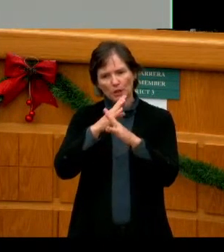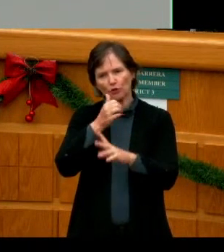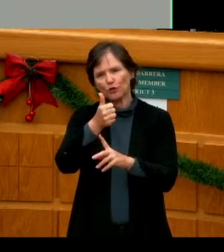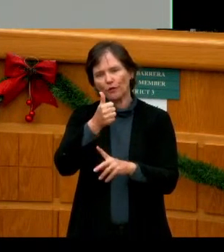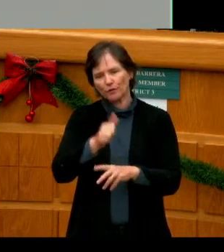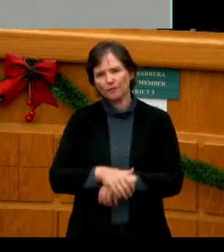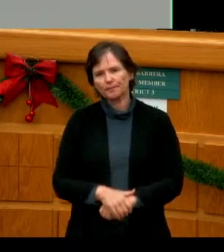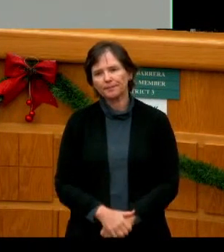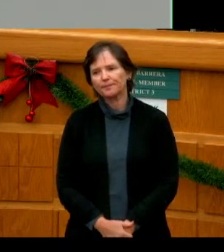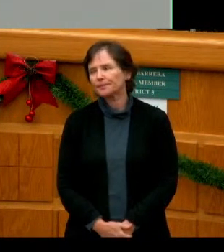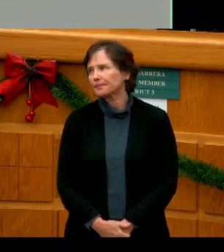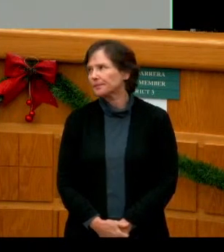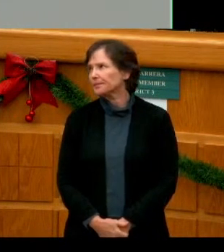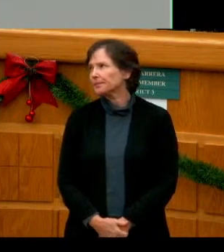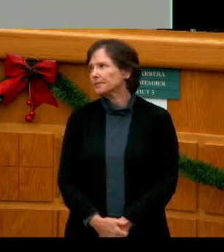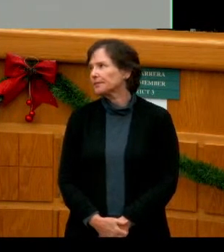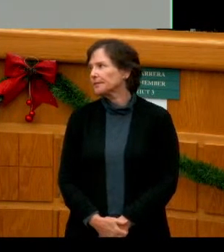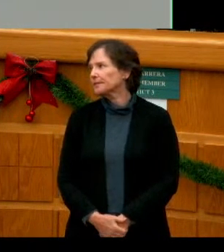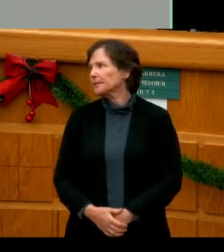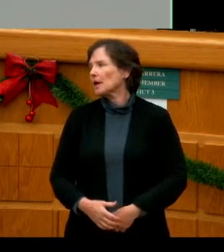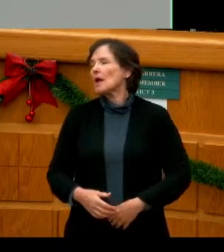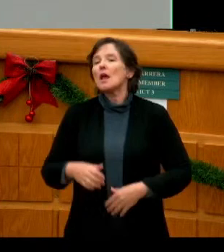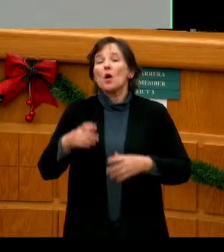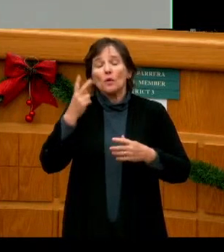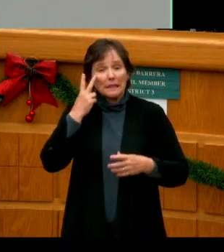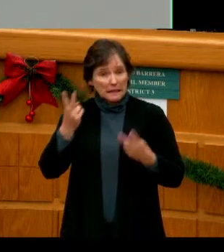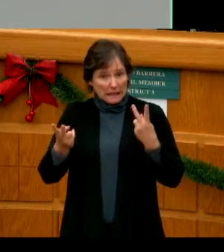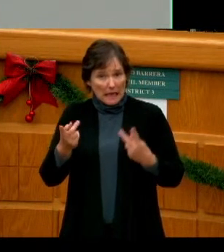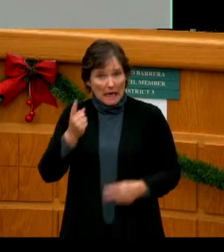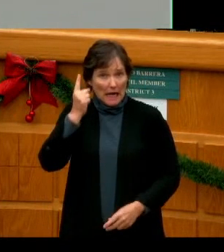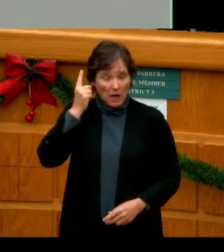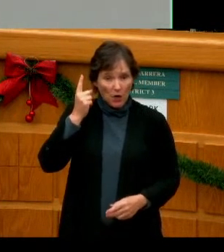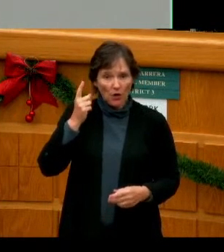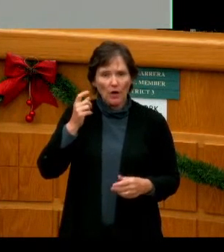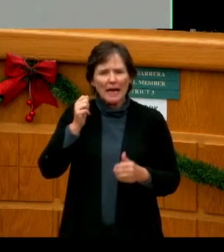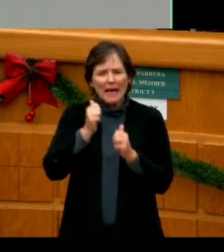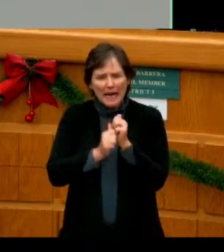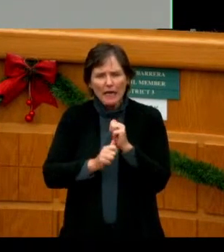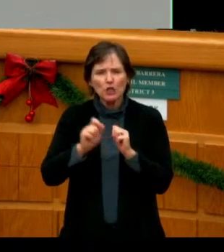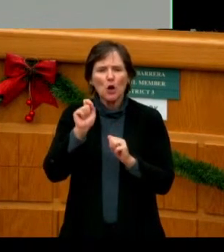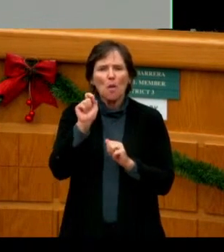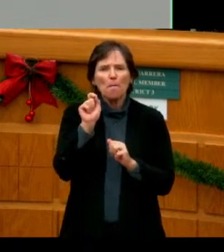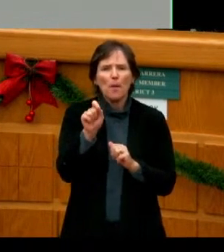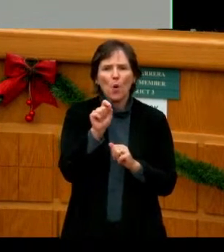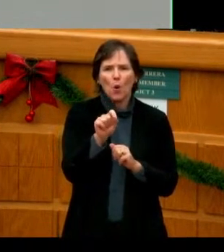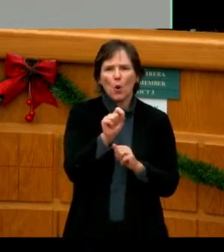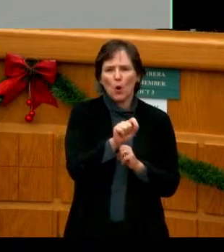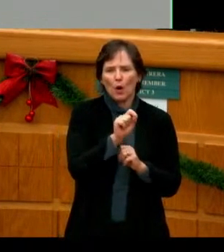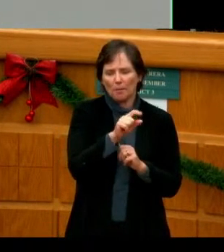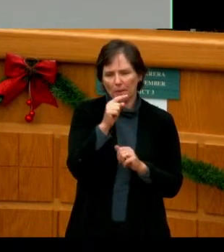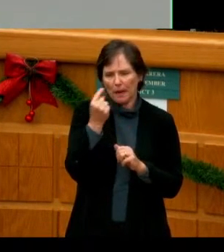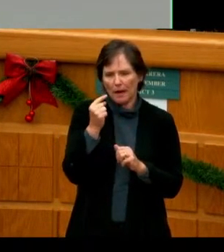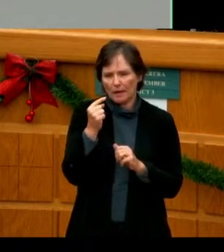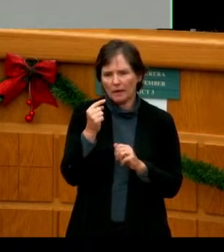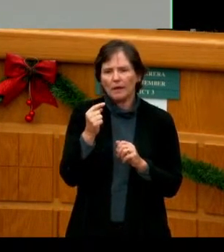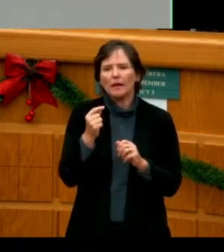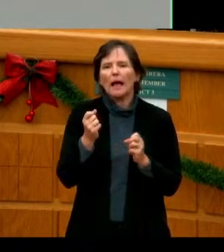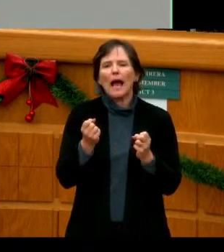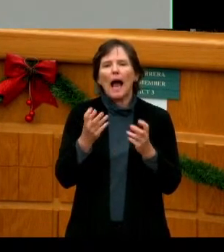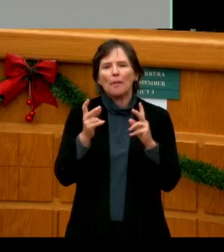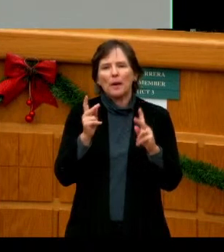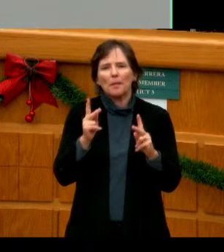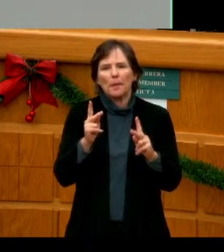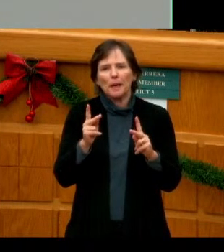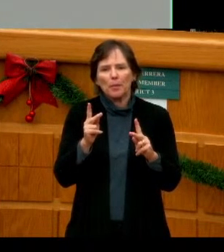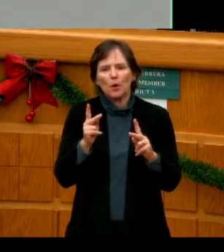This is a new figure that we haven't shown, at least we haven't shown it in months as far as I can remember. What you're seeing, each